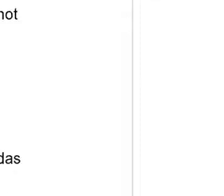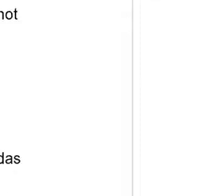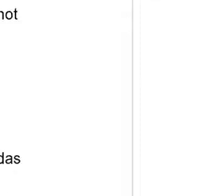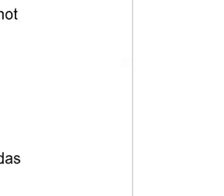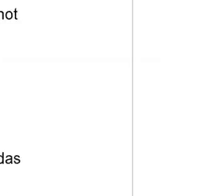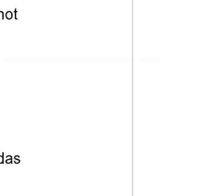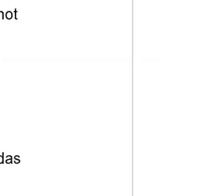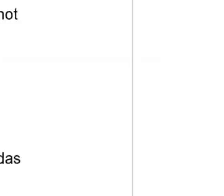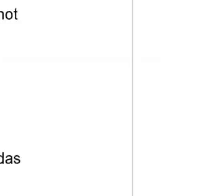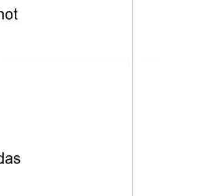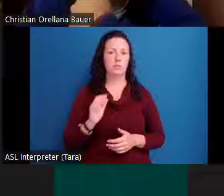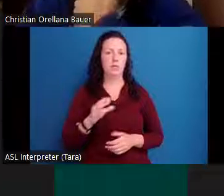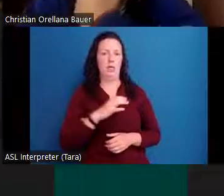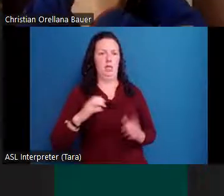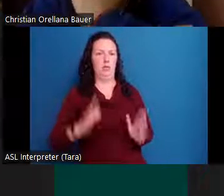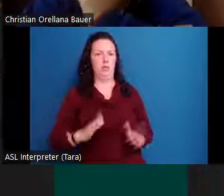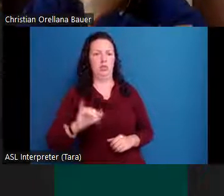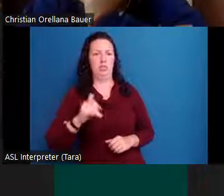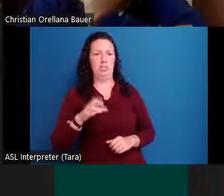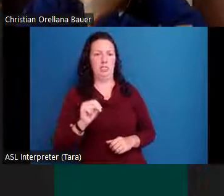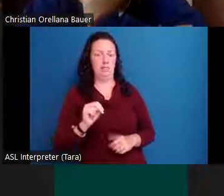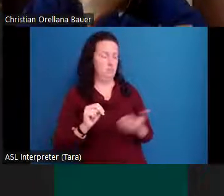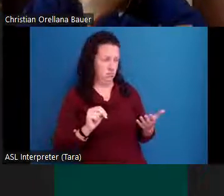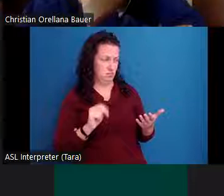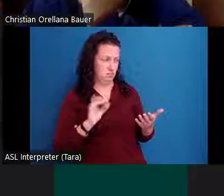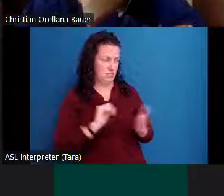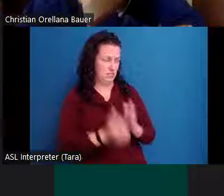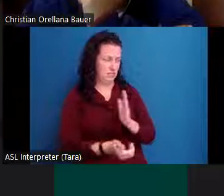Commissioner Jason? Is that not an amendment to the bylaws?